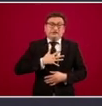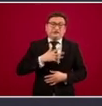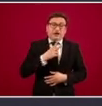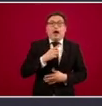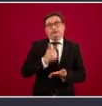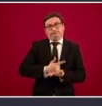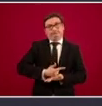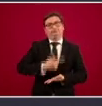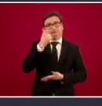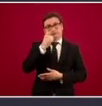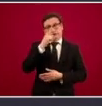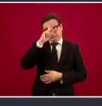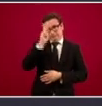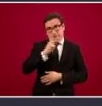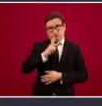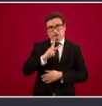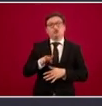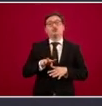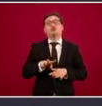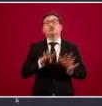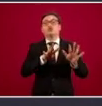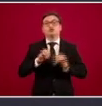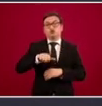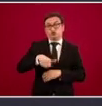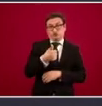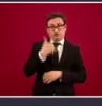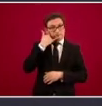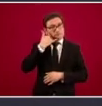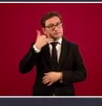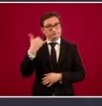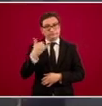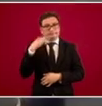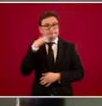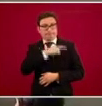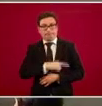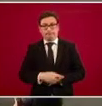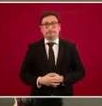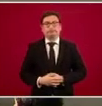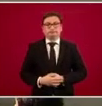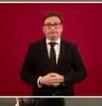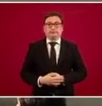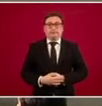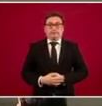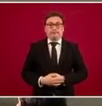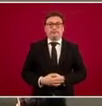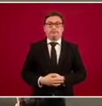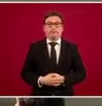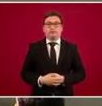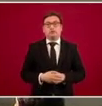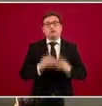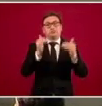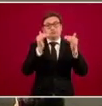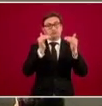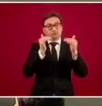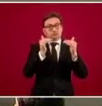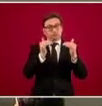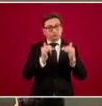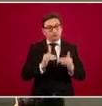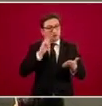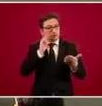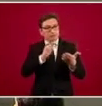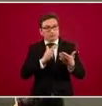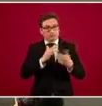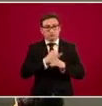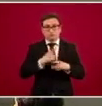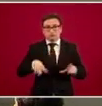nasal secretions, red eyes, muscular pain. These are all symptoms that can be manifested,